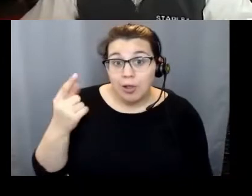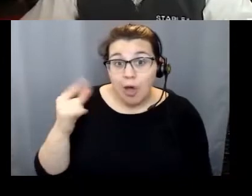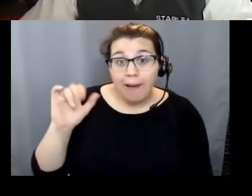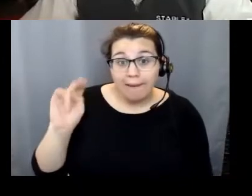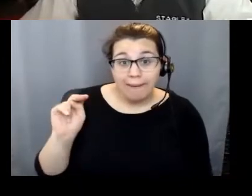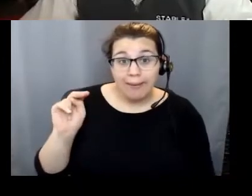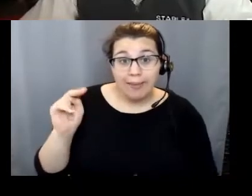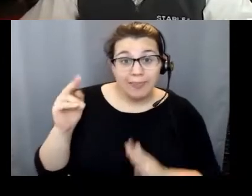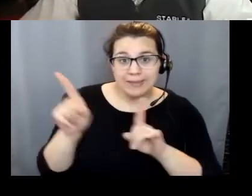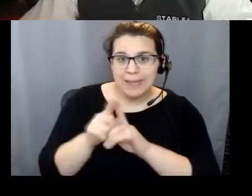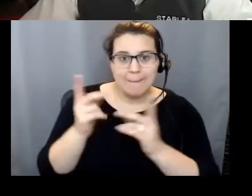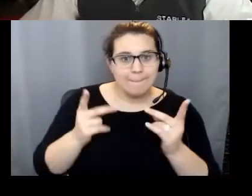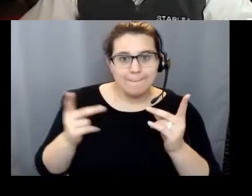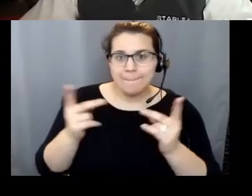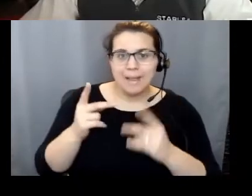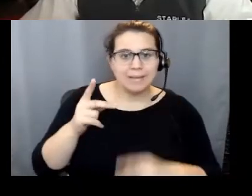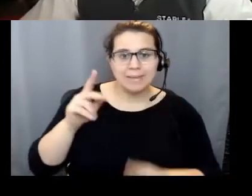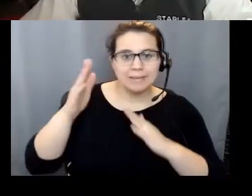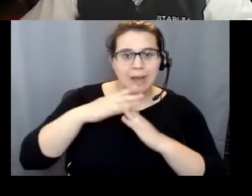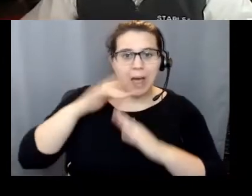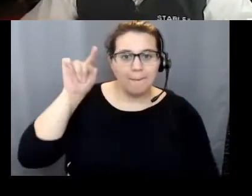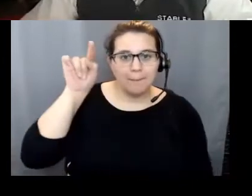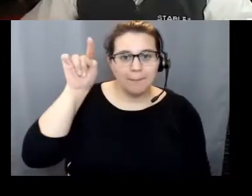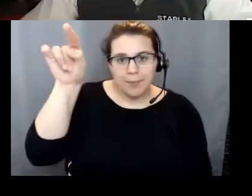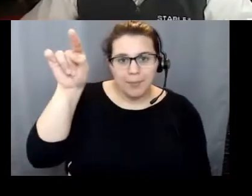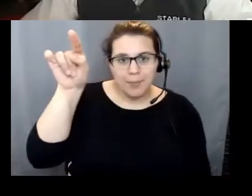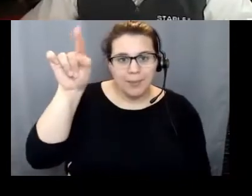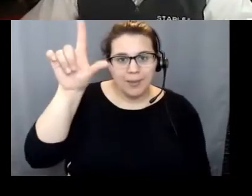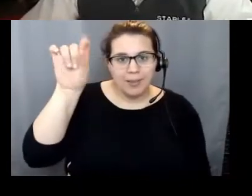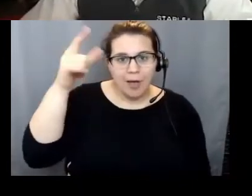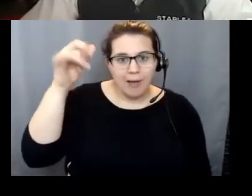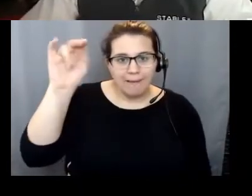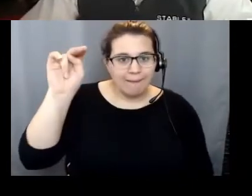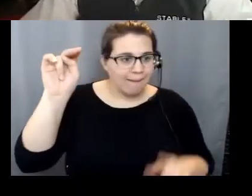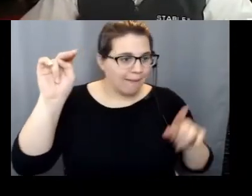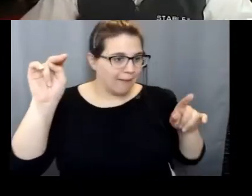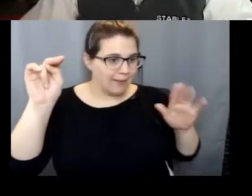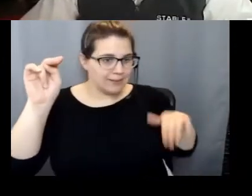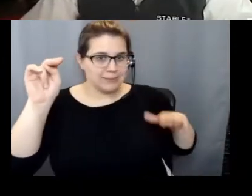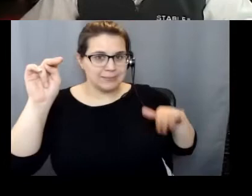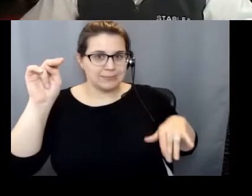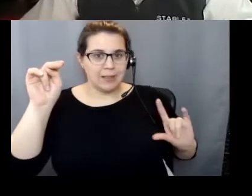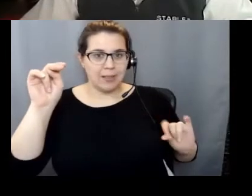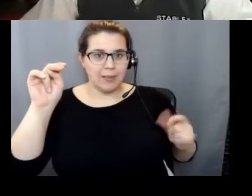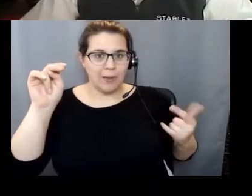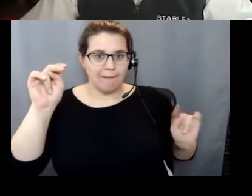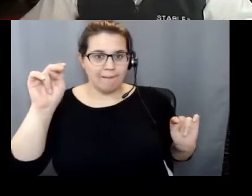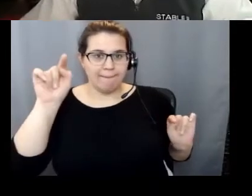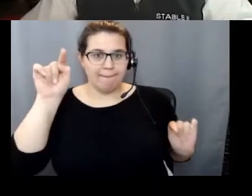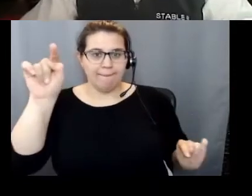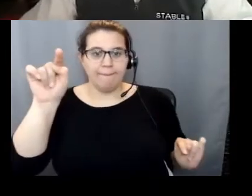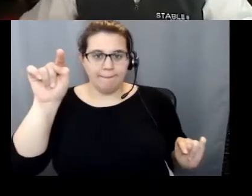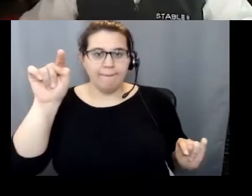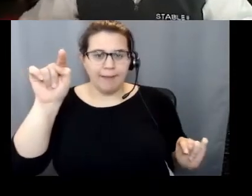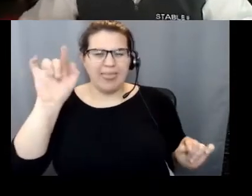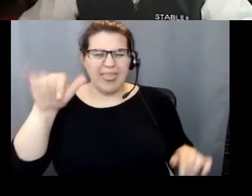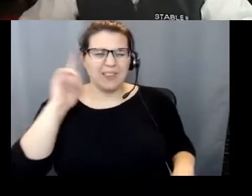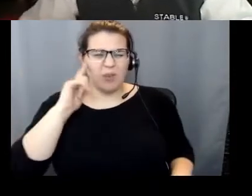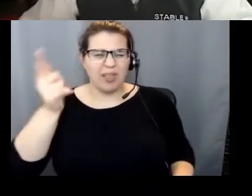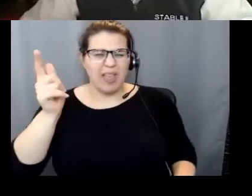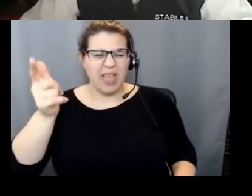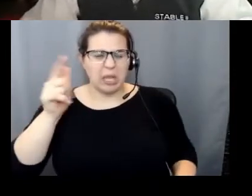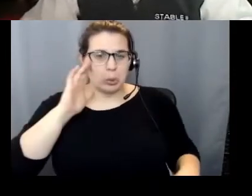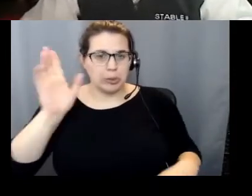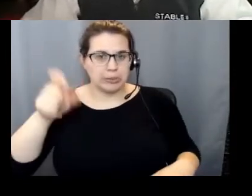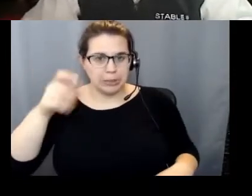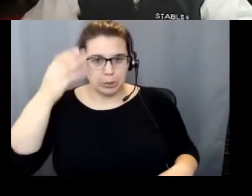top and down here to the side, and I'll reference those later as something additional that you'll need to know. But you start